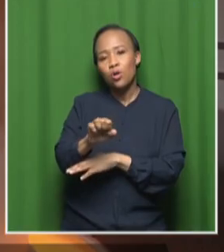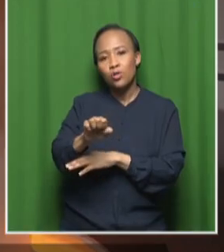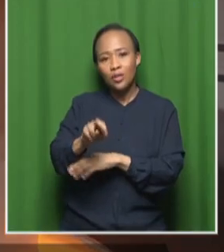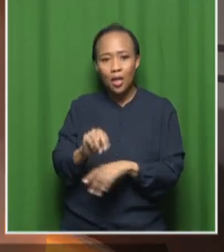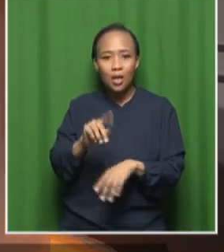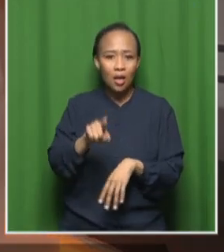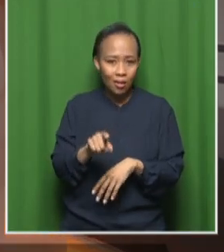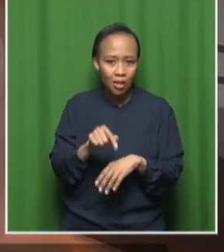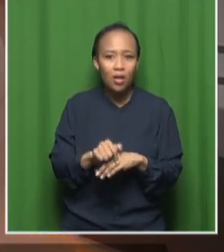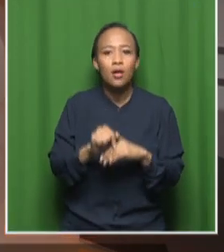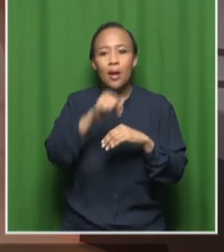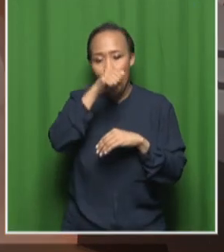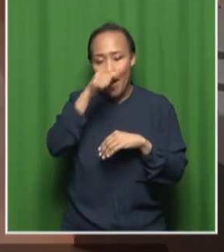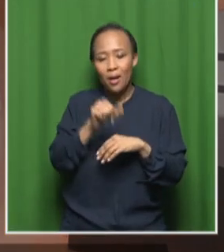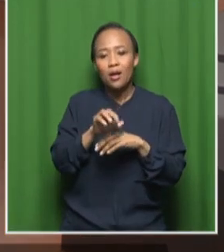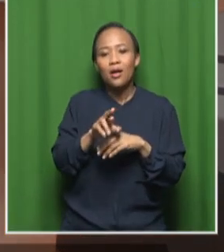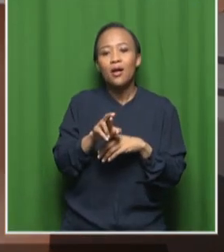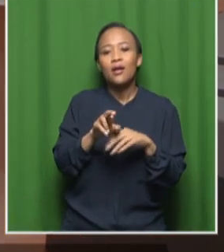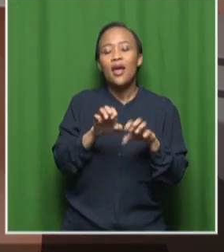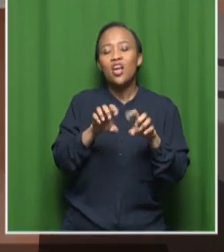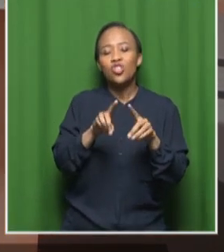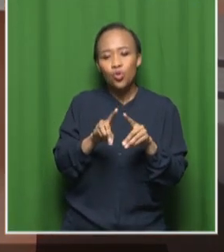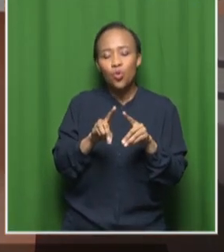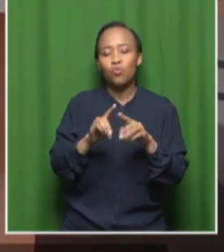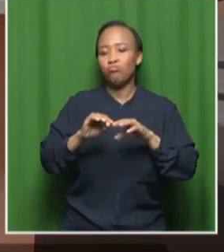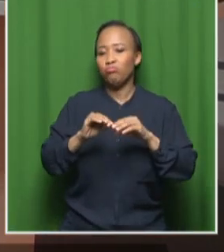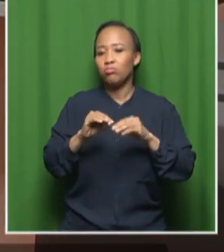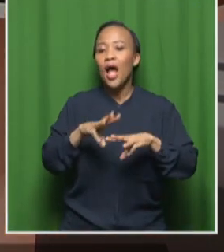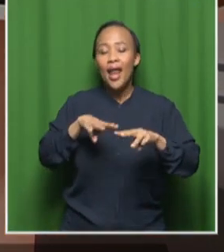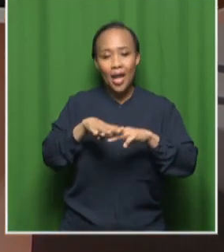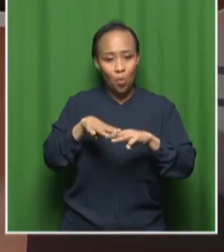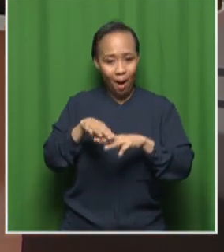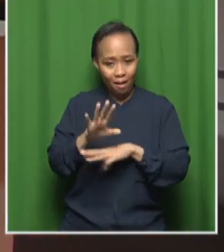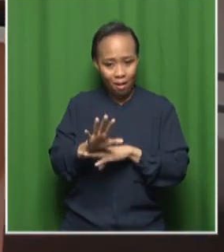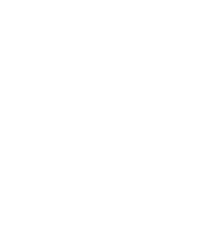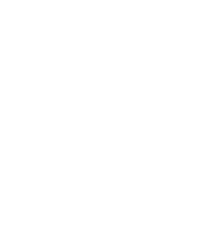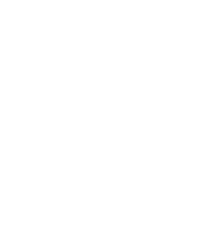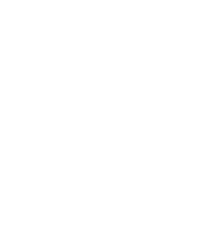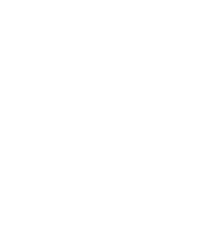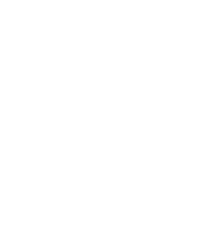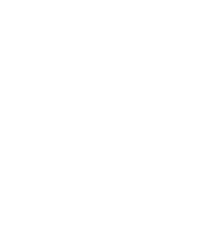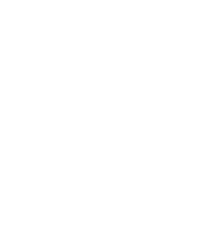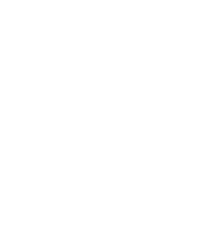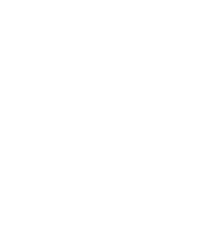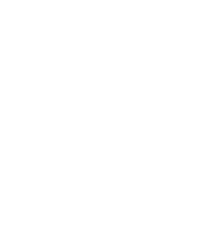Eduvation Network, discussing some of the strategies that may be applied to dismantle the language barriers at schools.